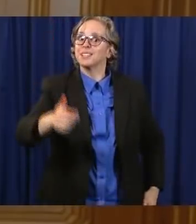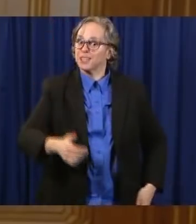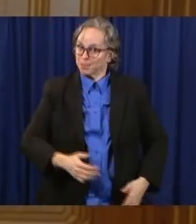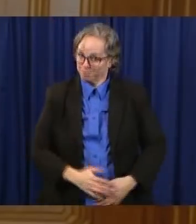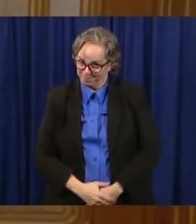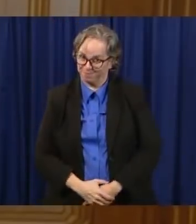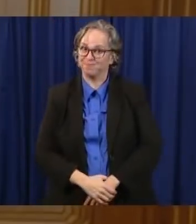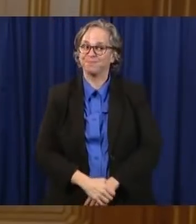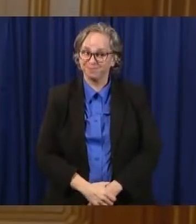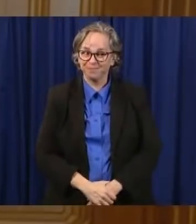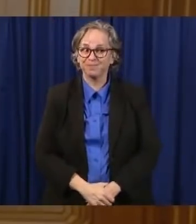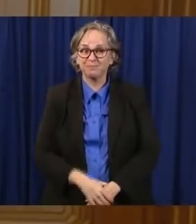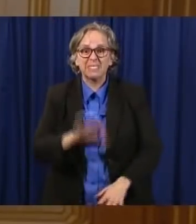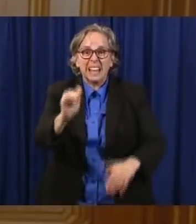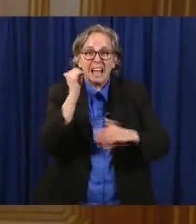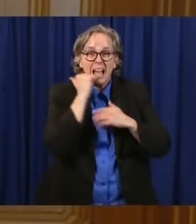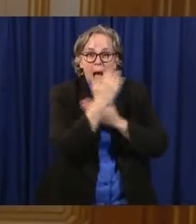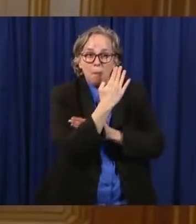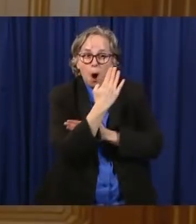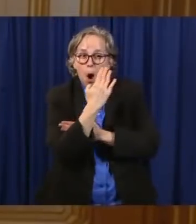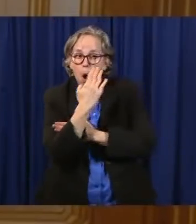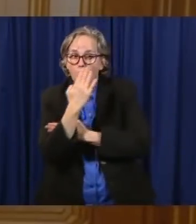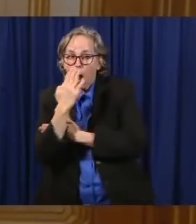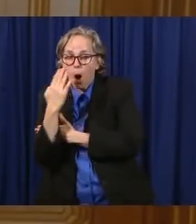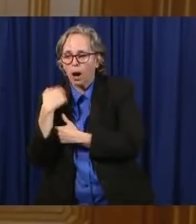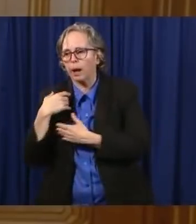of numbers and reports.